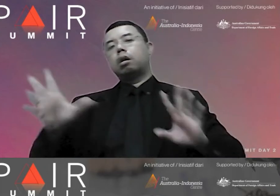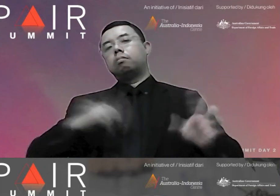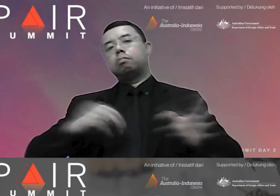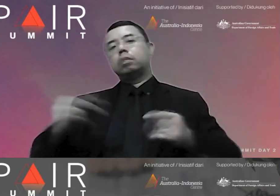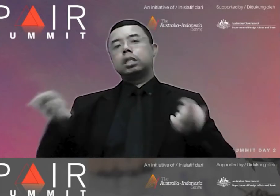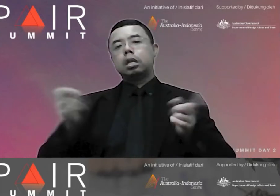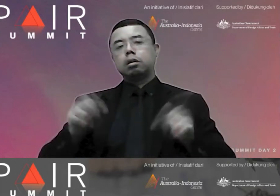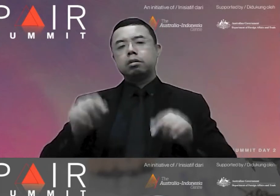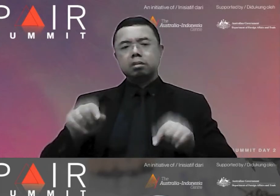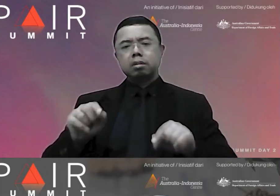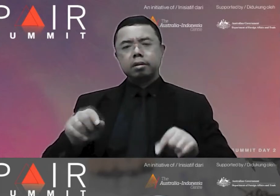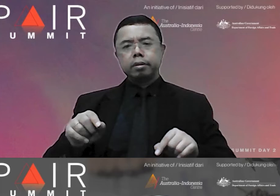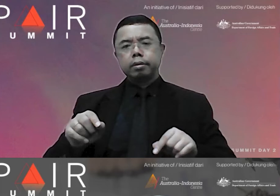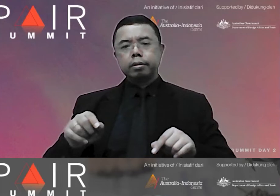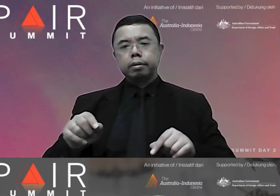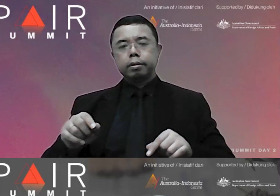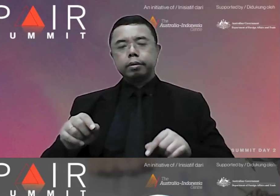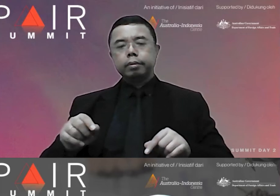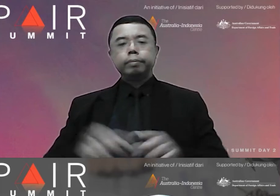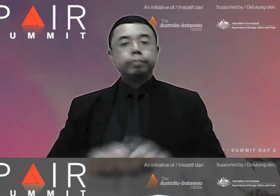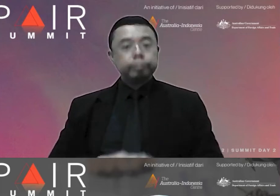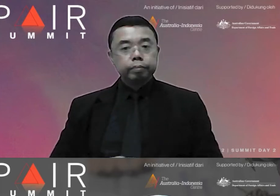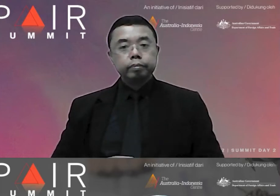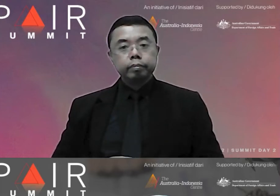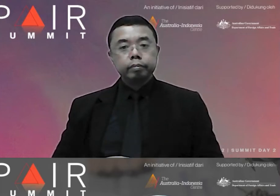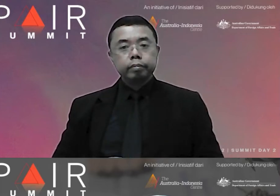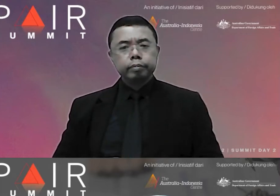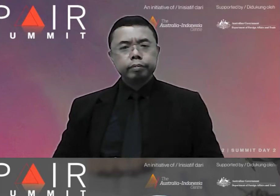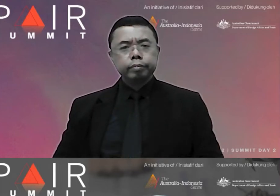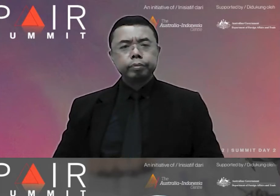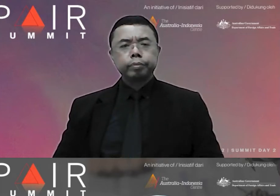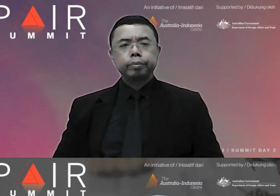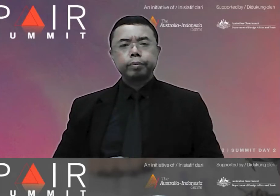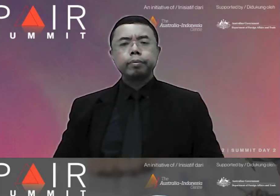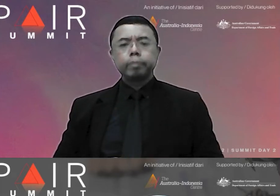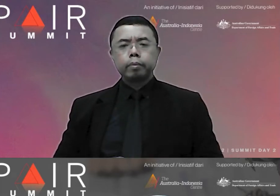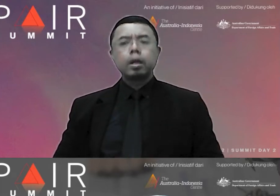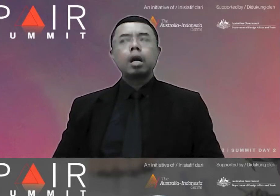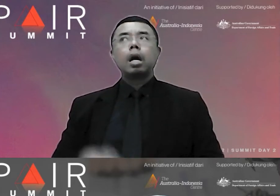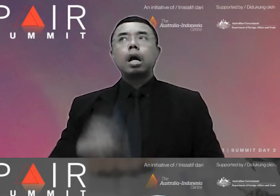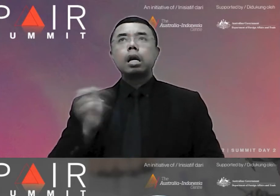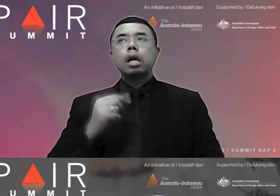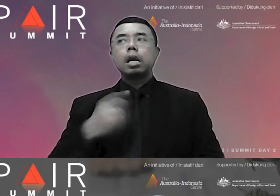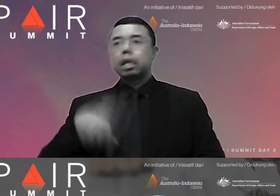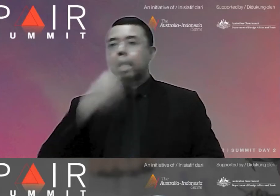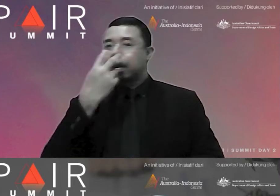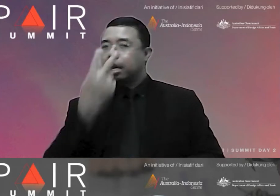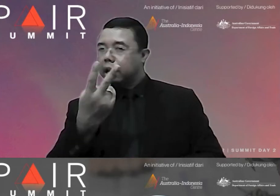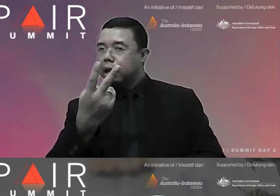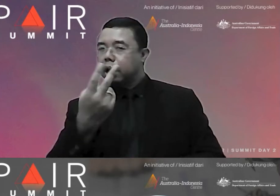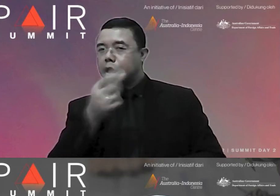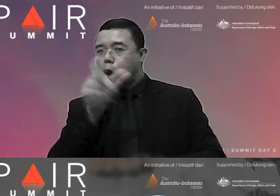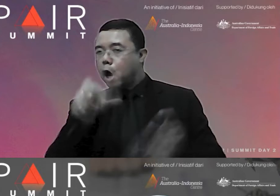the behavioral issue is quite important here. And well, we don't need